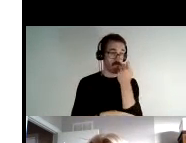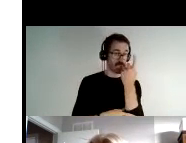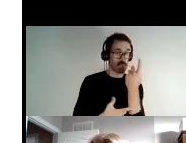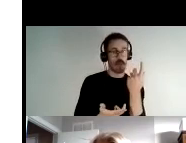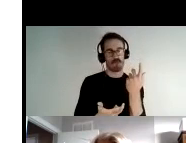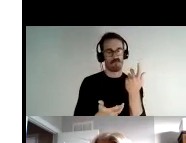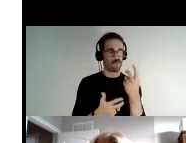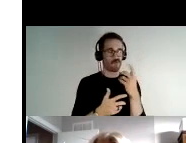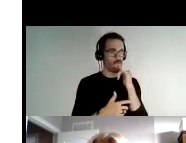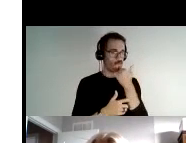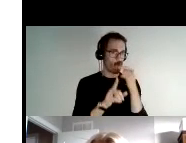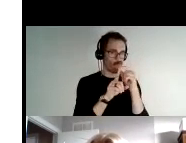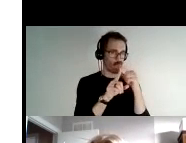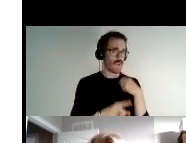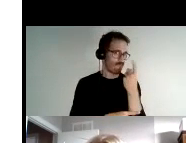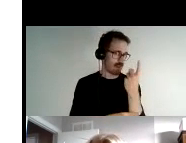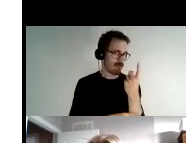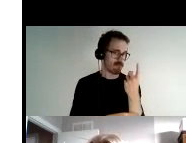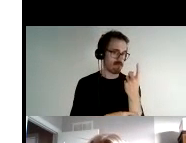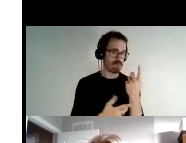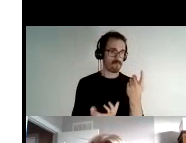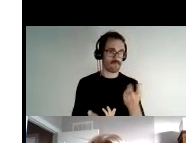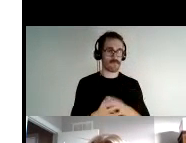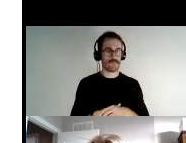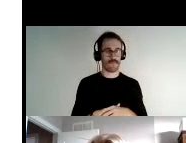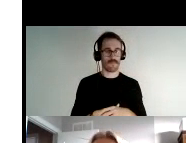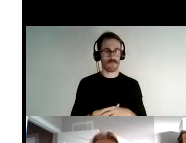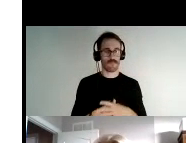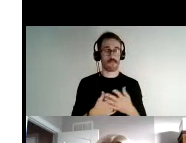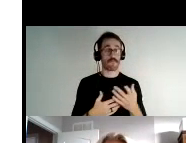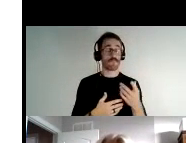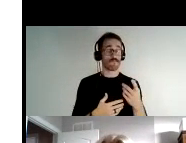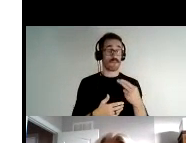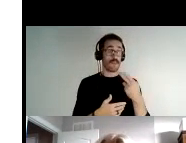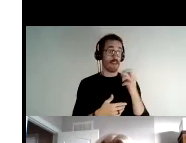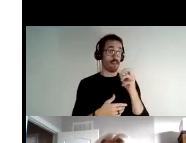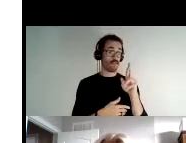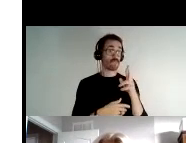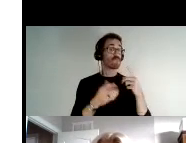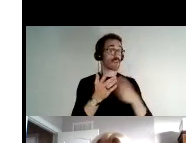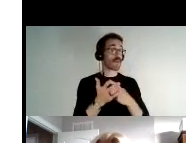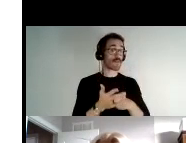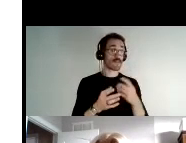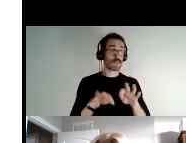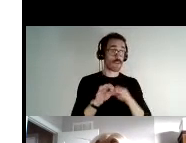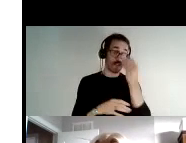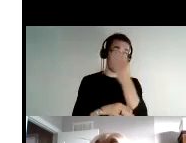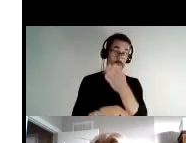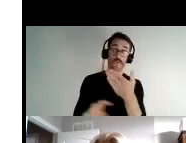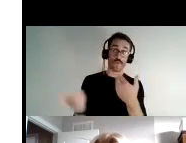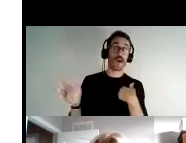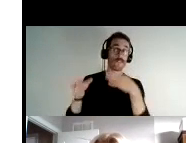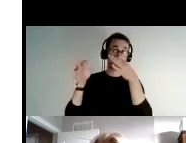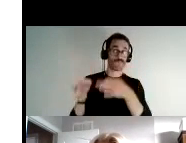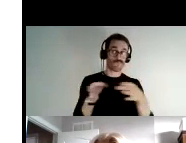to use. And sometimes it's just about letting them know they have a choice. That you do have some choice here,